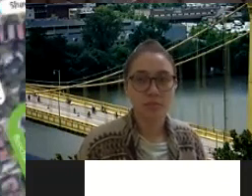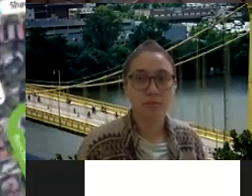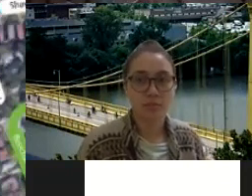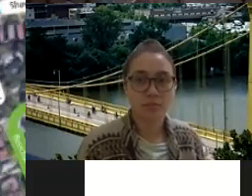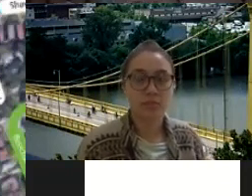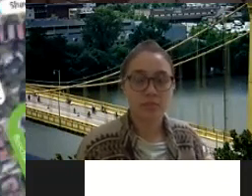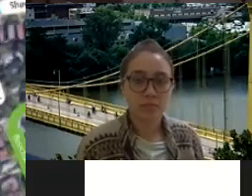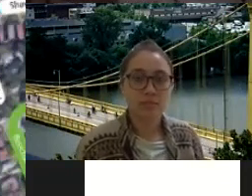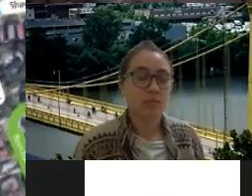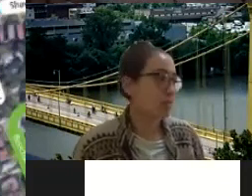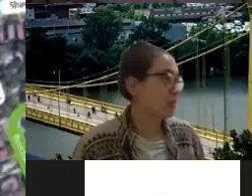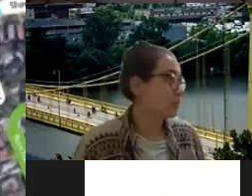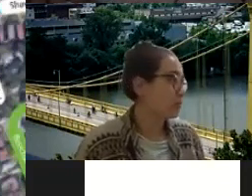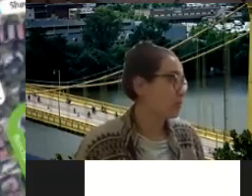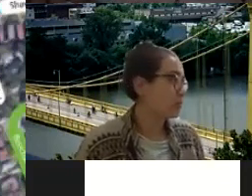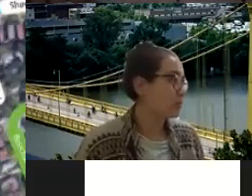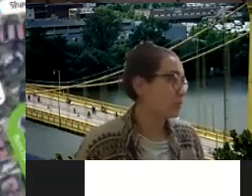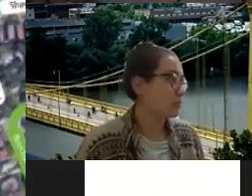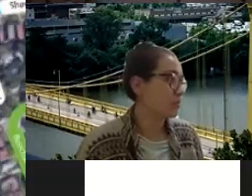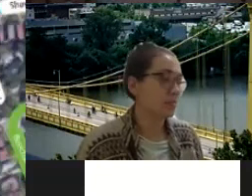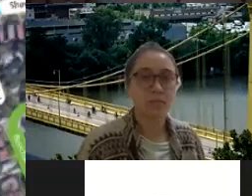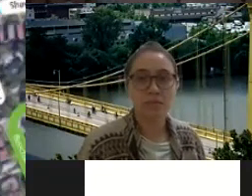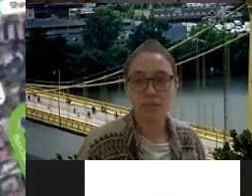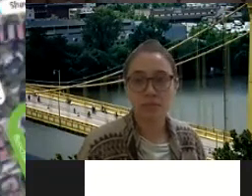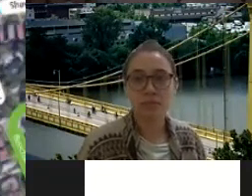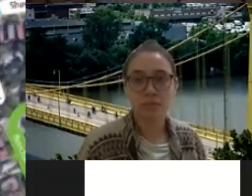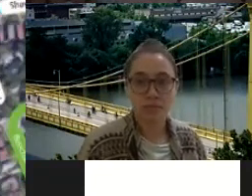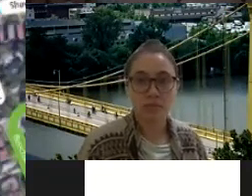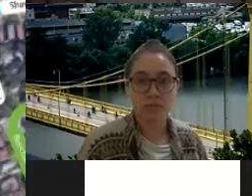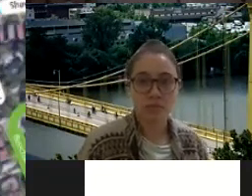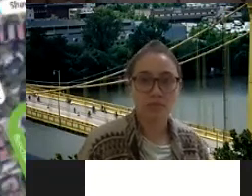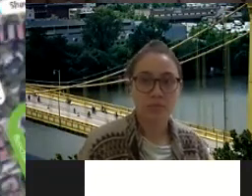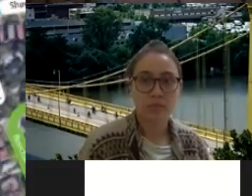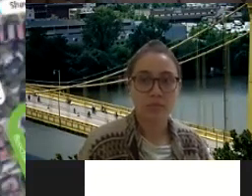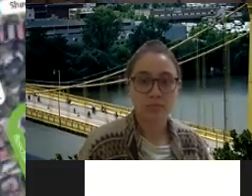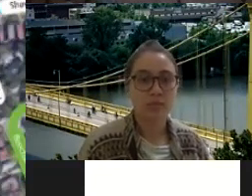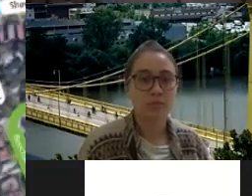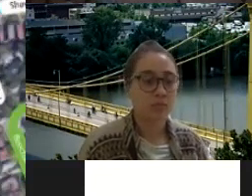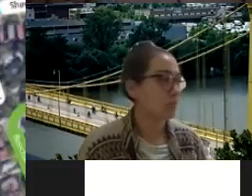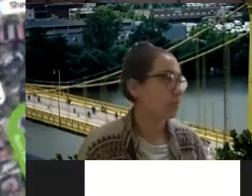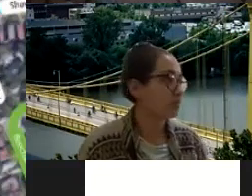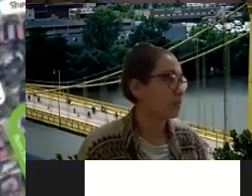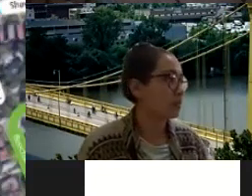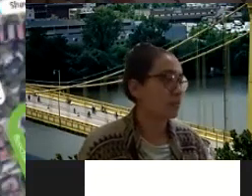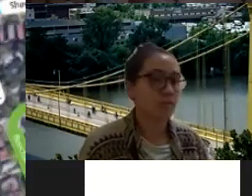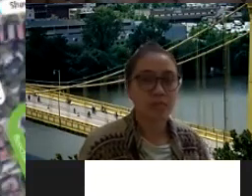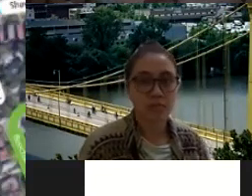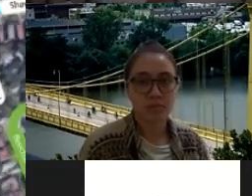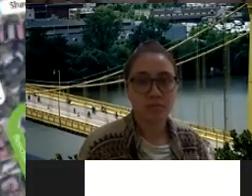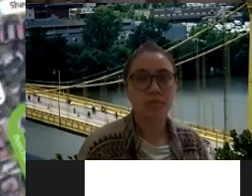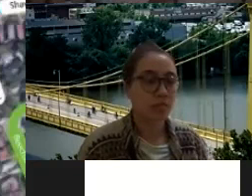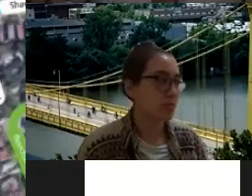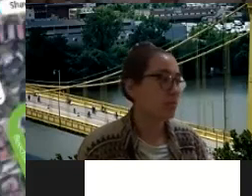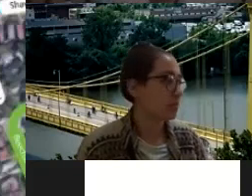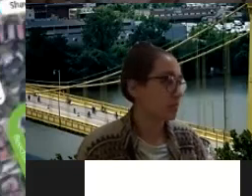step between the level of the road, the level of the bike facility, and then the level of